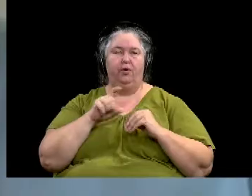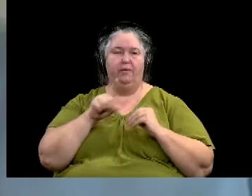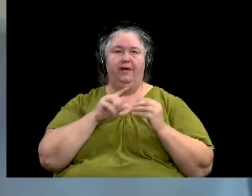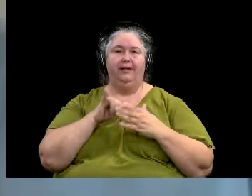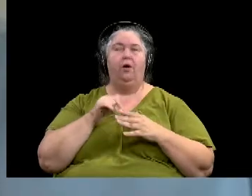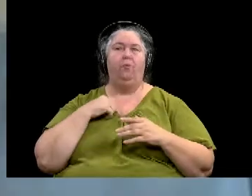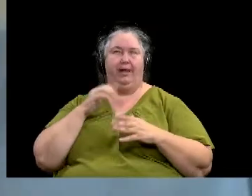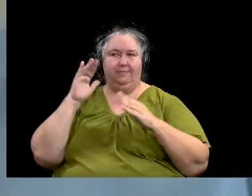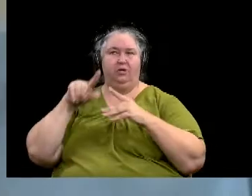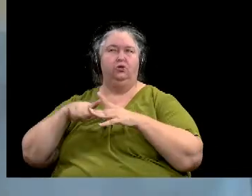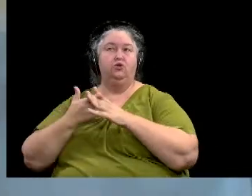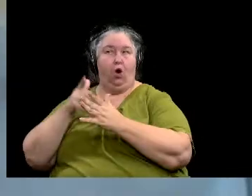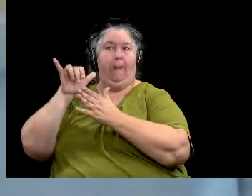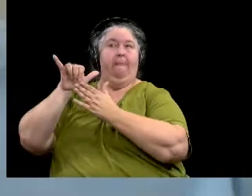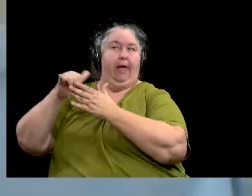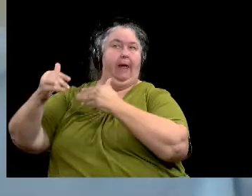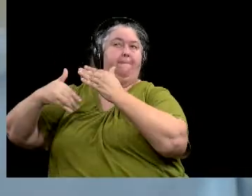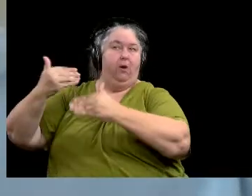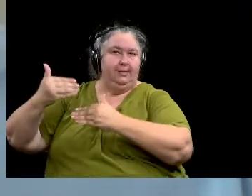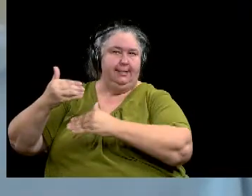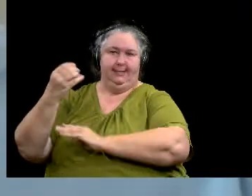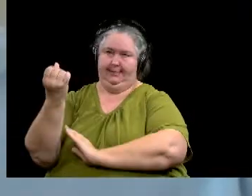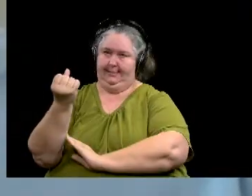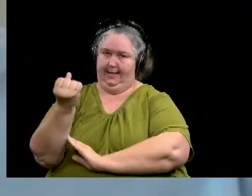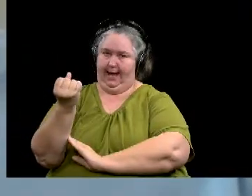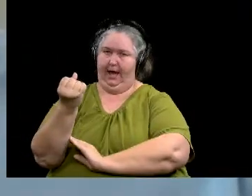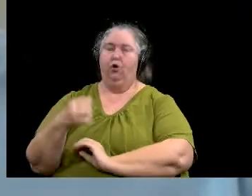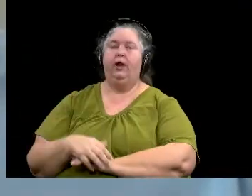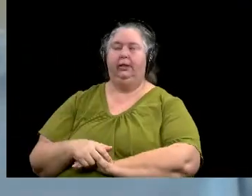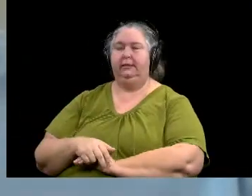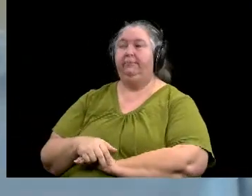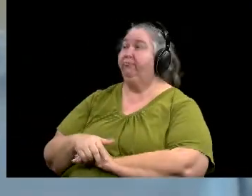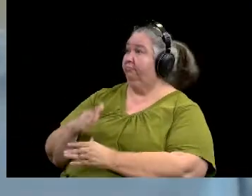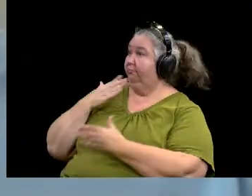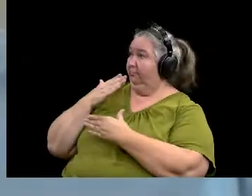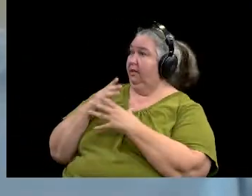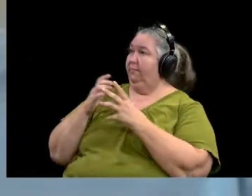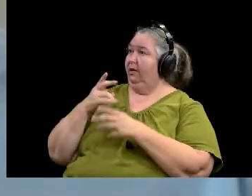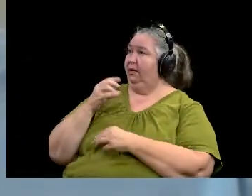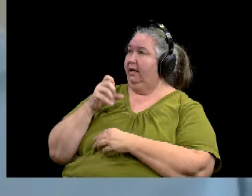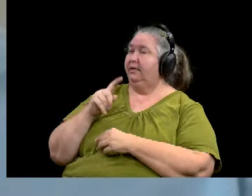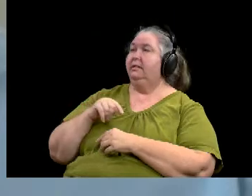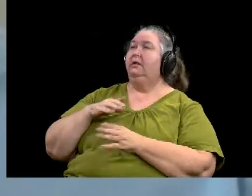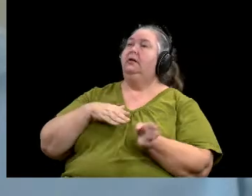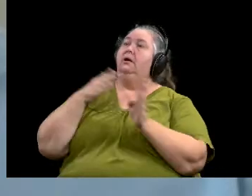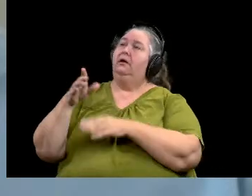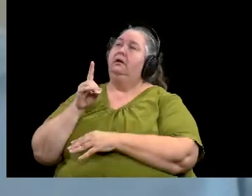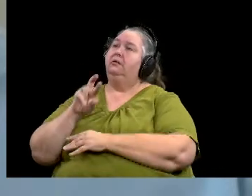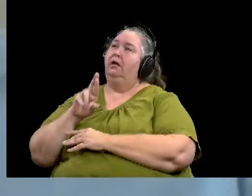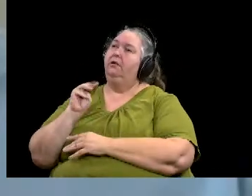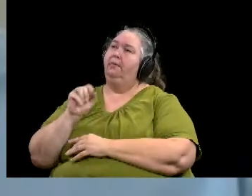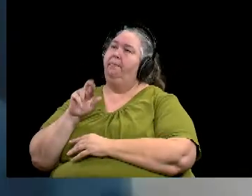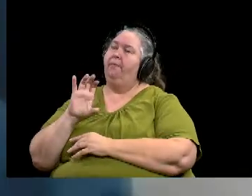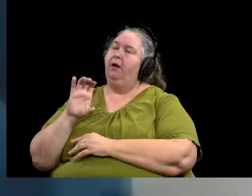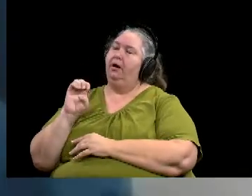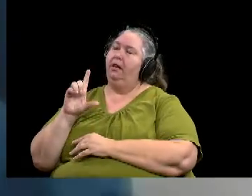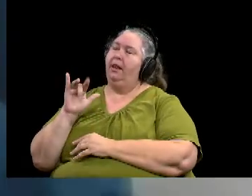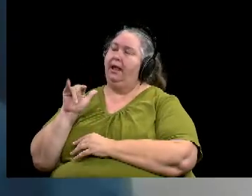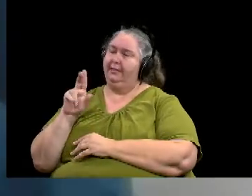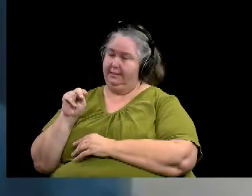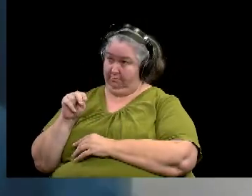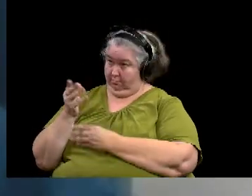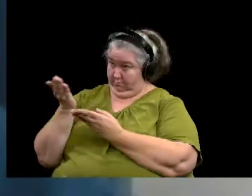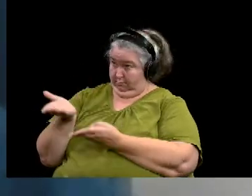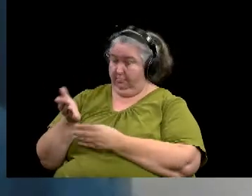Okay, thank you very much, Dr. Haskett. Let's move to Dr. Mark Elyson from Baylor Scott & White Hillcrest. Dr. Elyson? Yes, and again, thank you for having